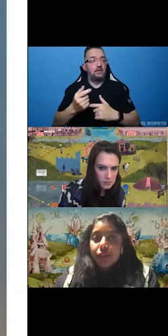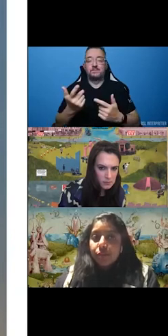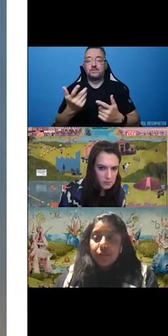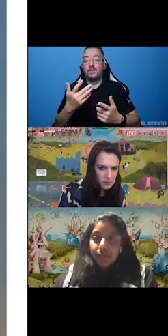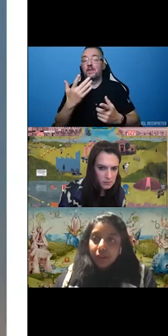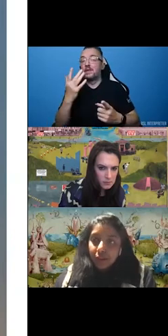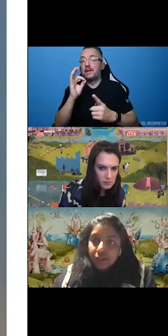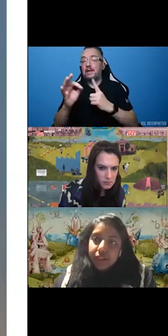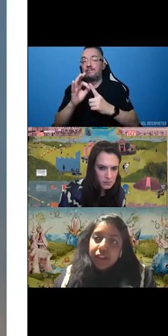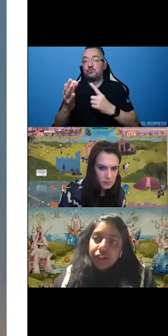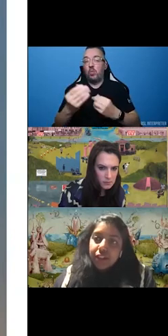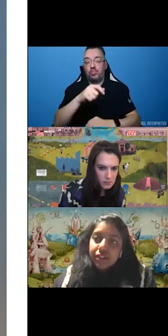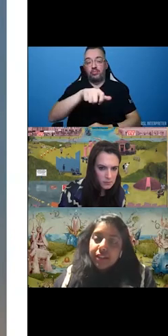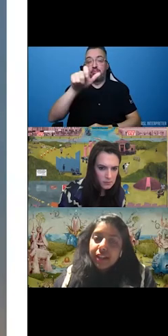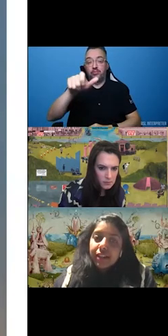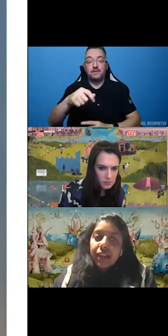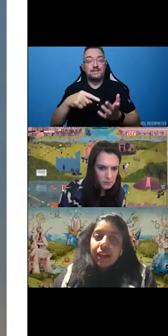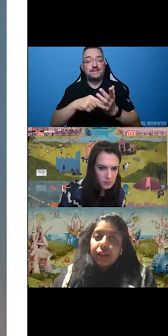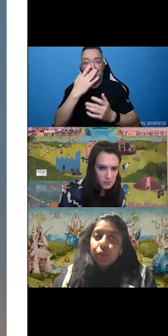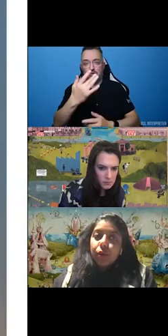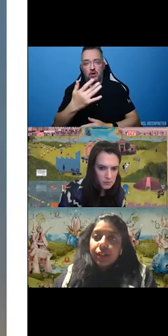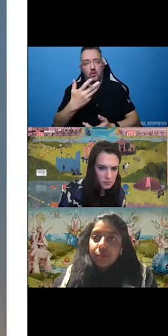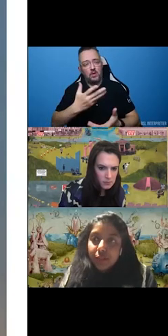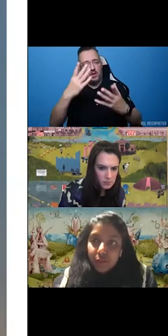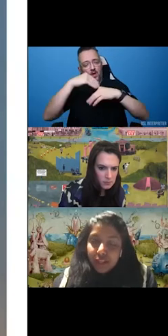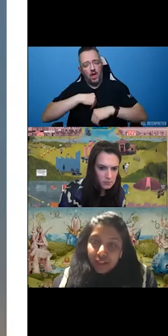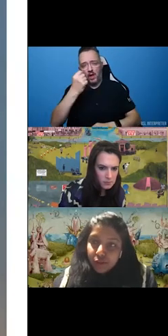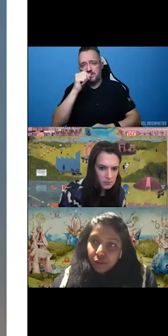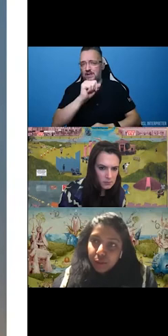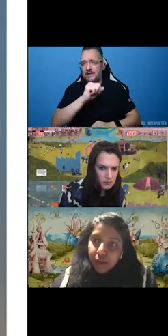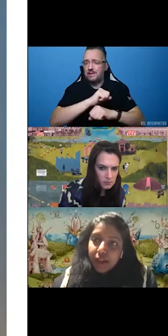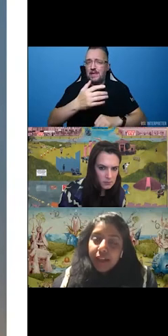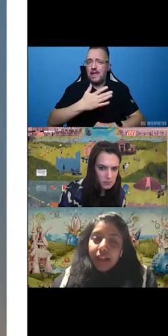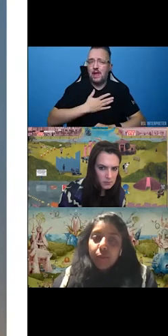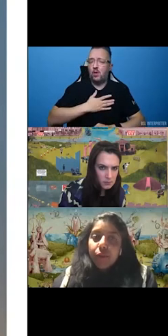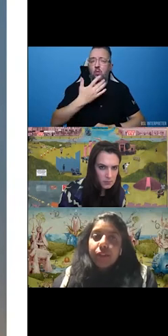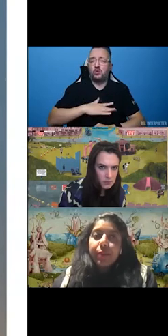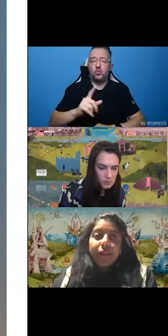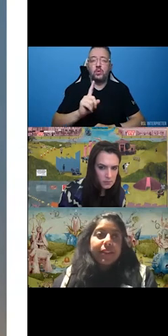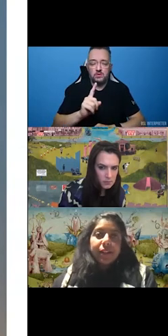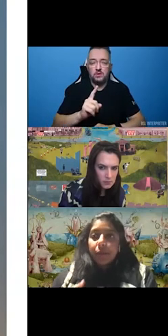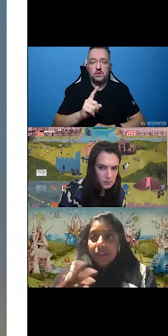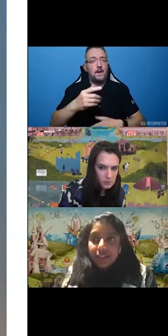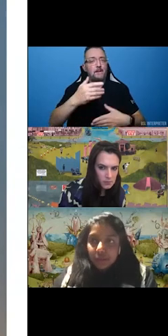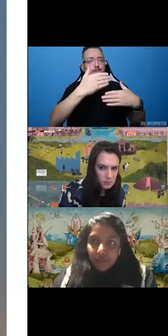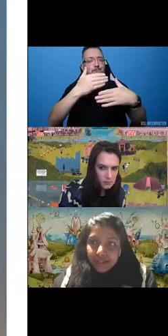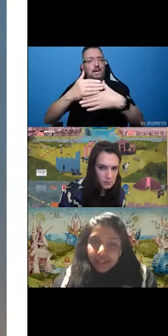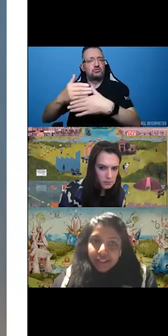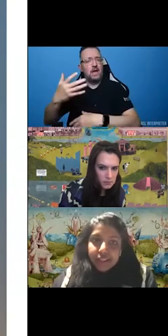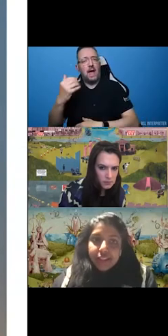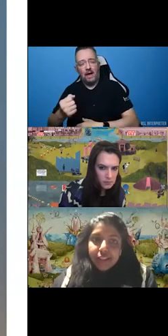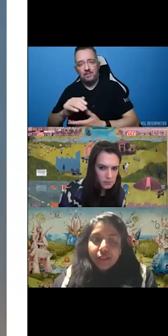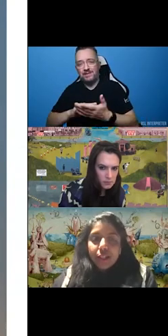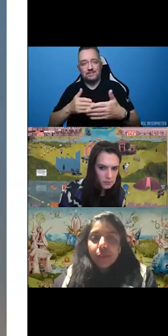with teenagers from different backgrounds to actually understand kind of what kinds of spaces would they like to occupy and what are the barriers that are preventing them from